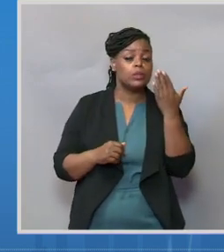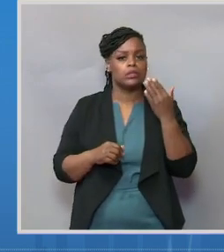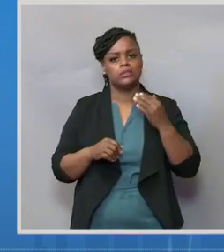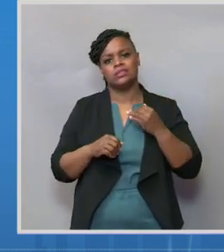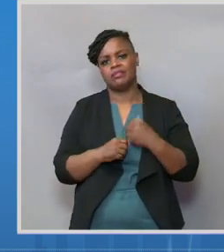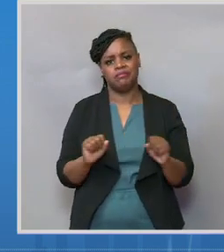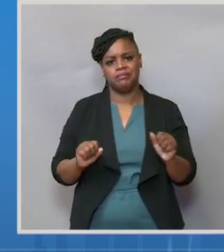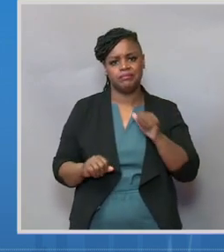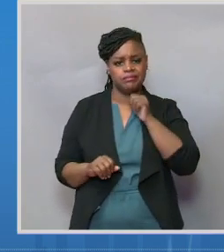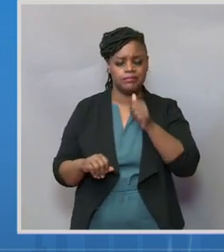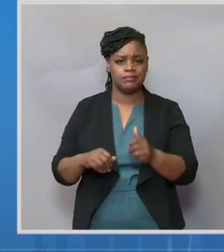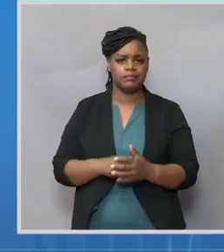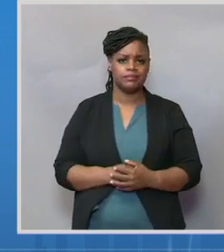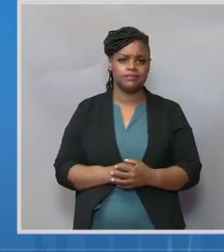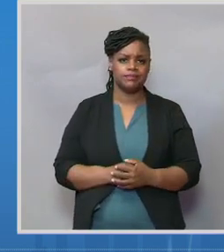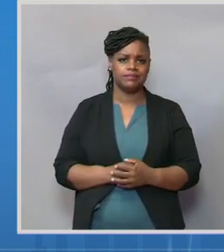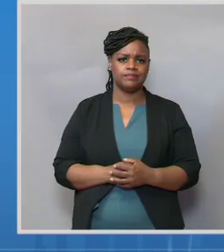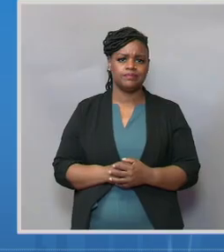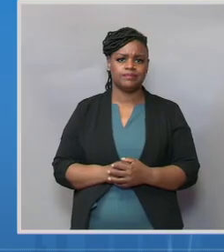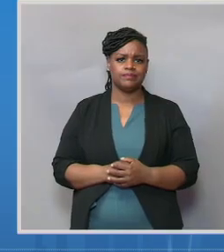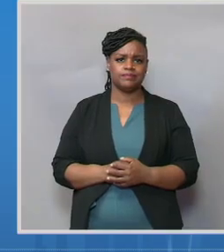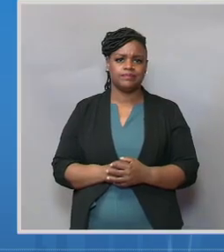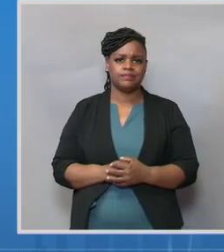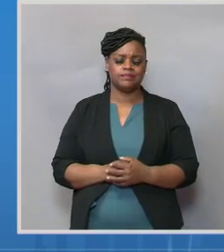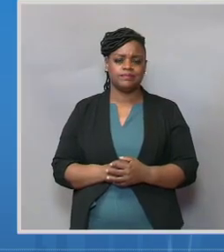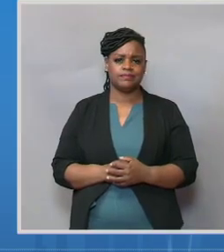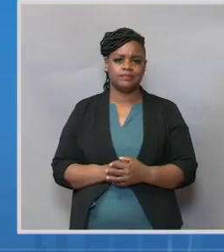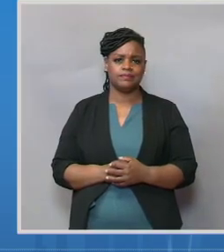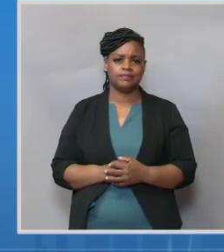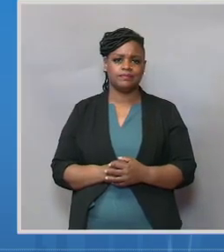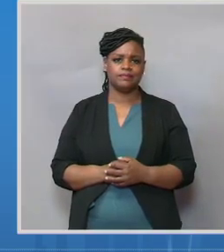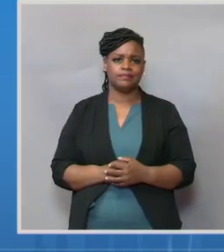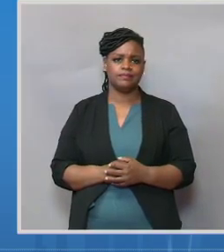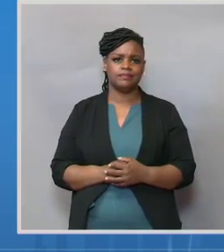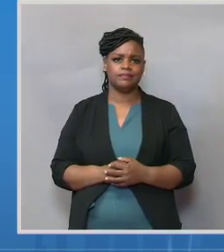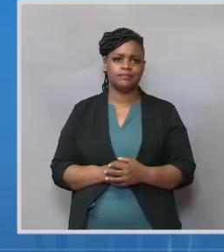Last question. Let's go to Brenda Goodman at WebMD.